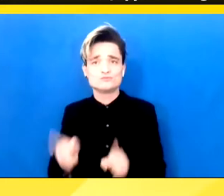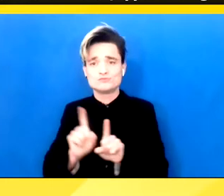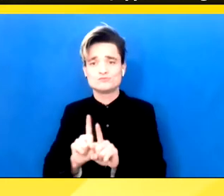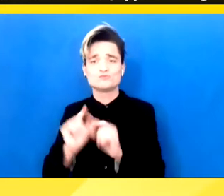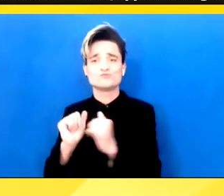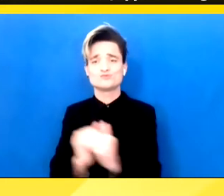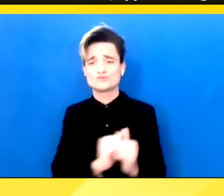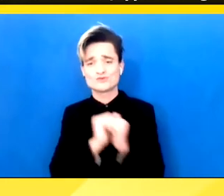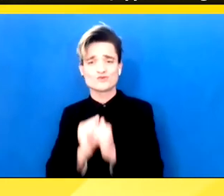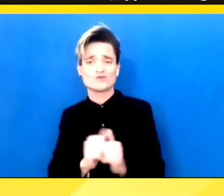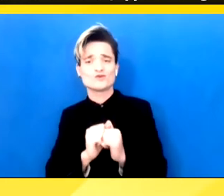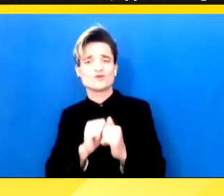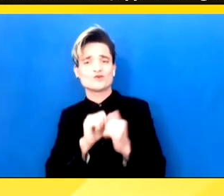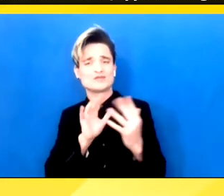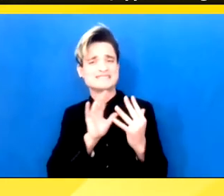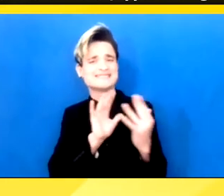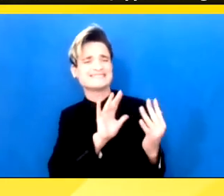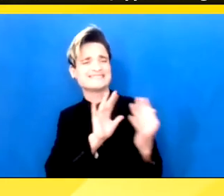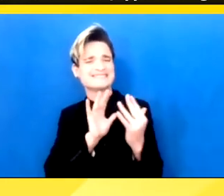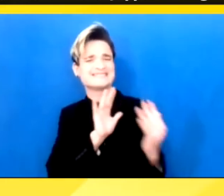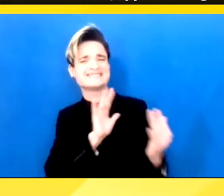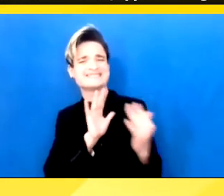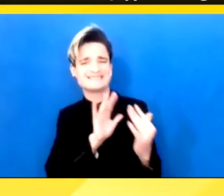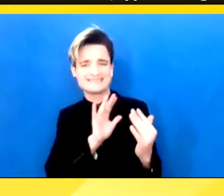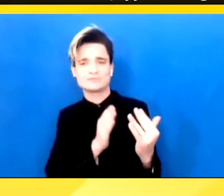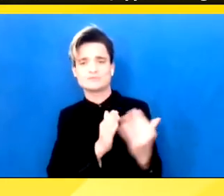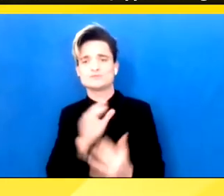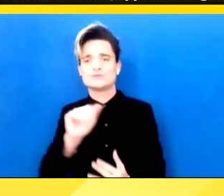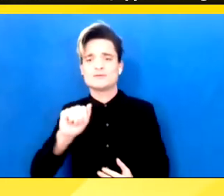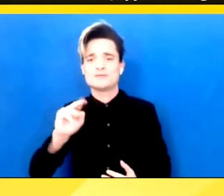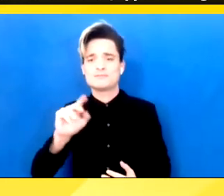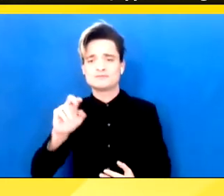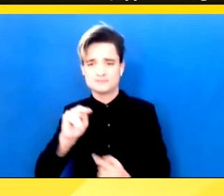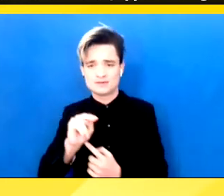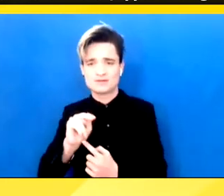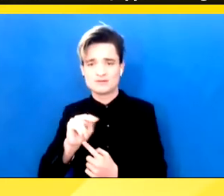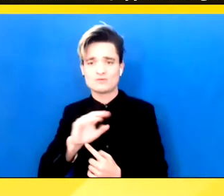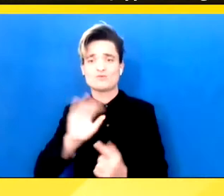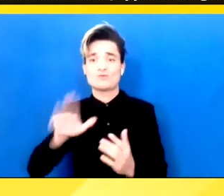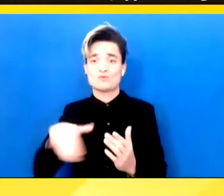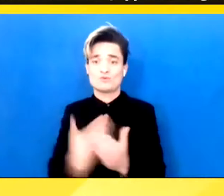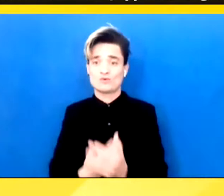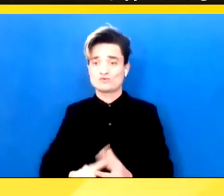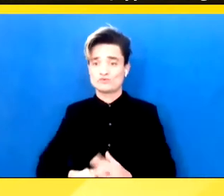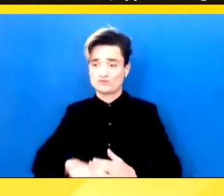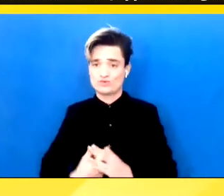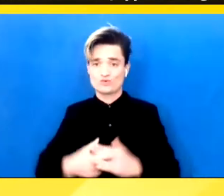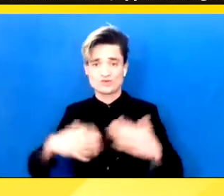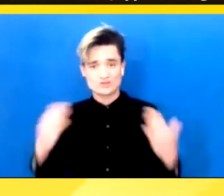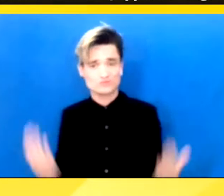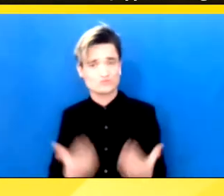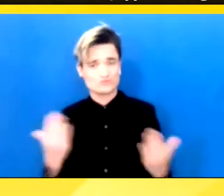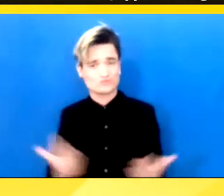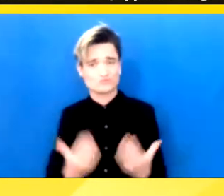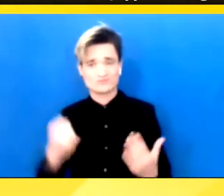It all starts here, and the sky's the limit. Thank you. Thanks for letting me come.